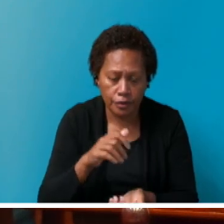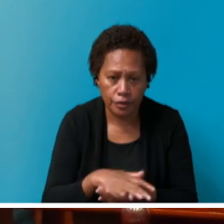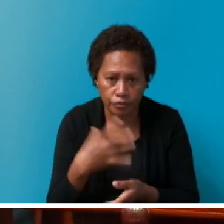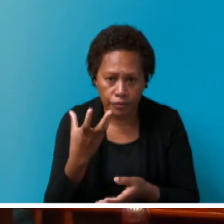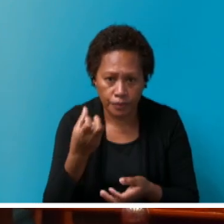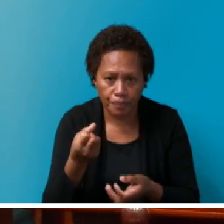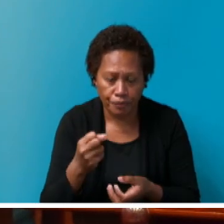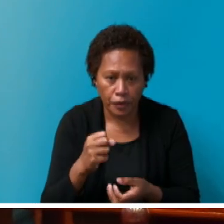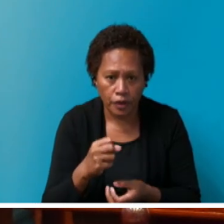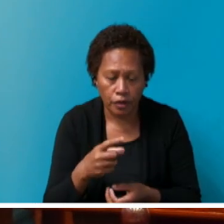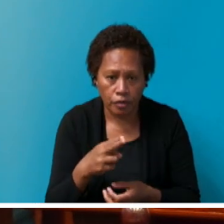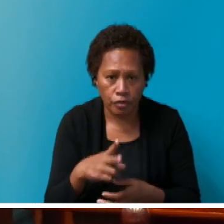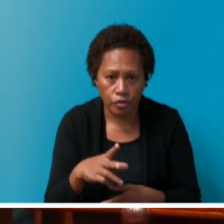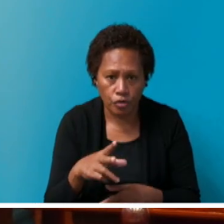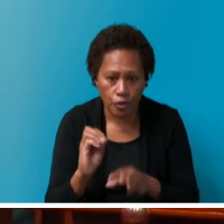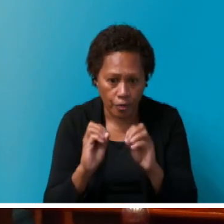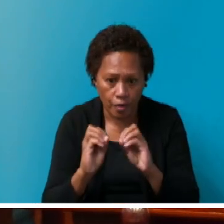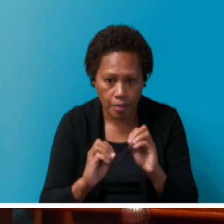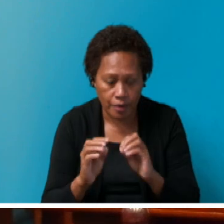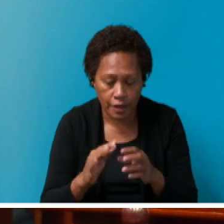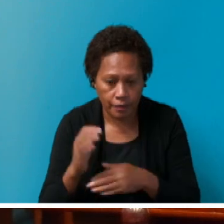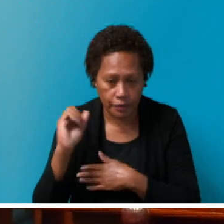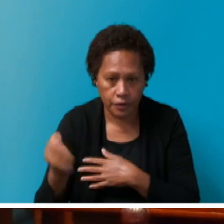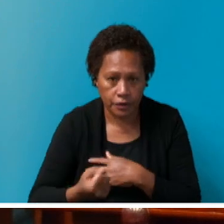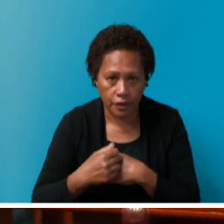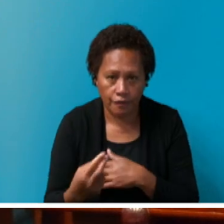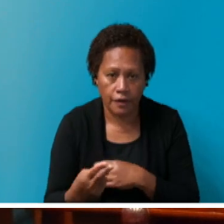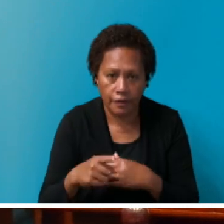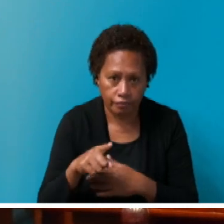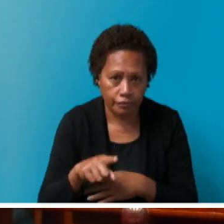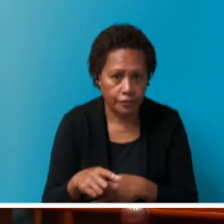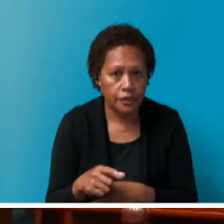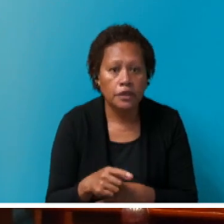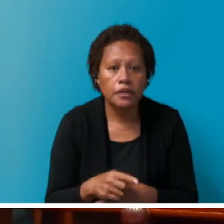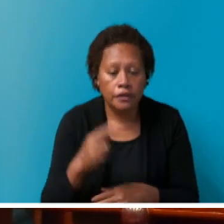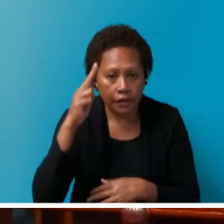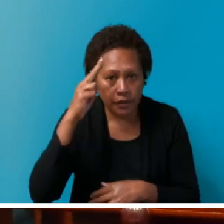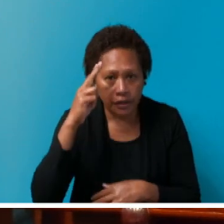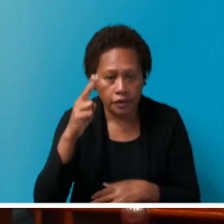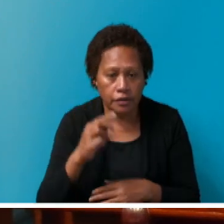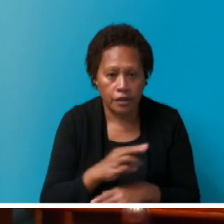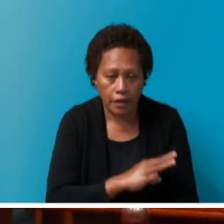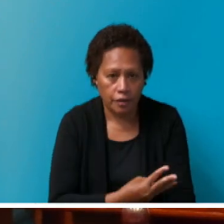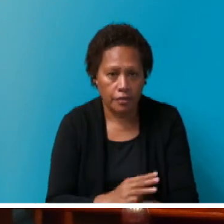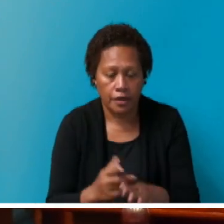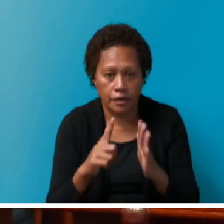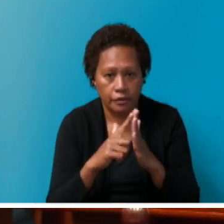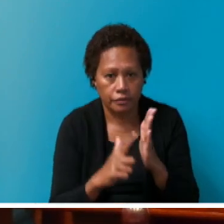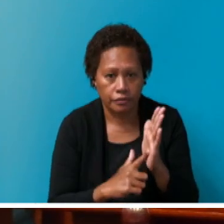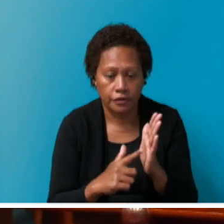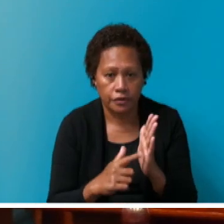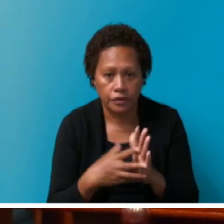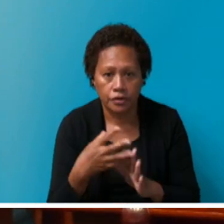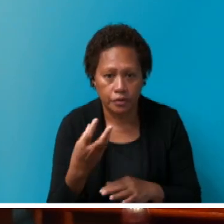board to operate the vessel safely, efficiently, and in compliance with national maritime laws. For vessels less than 15